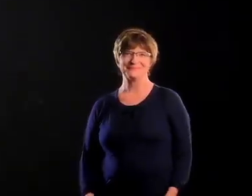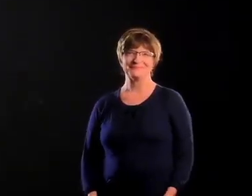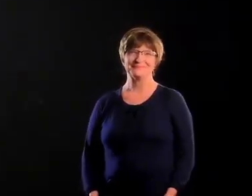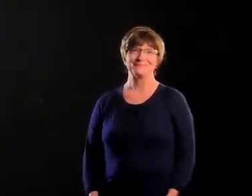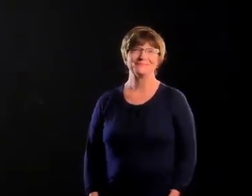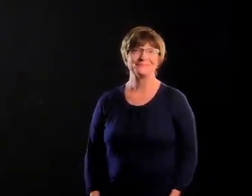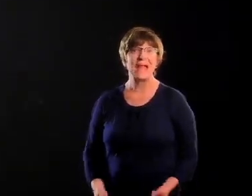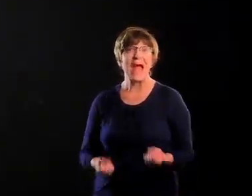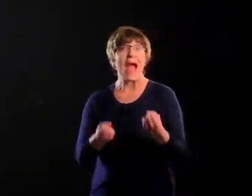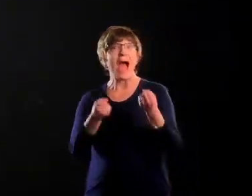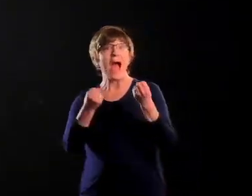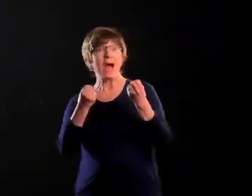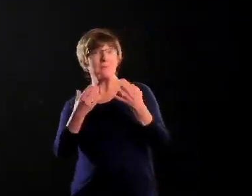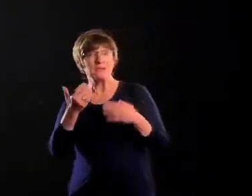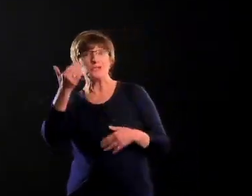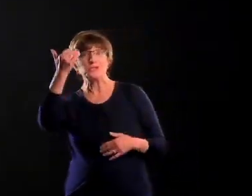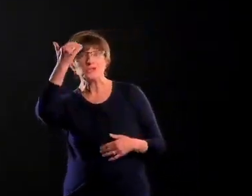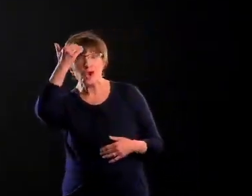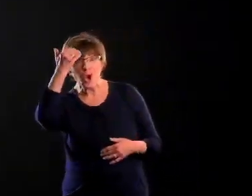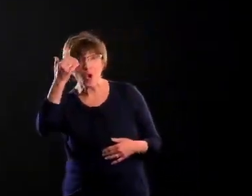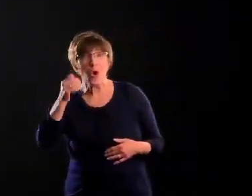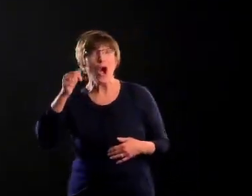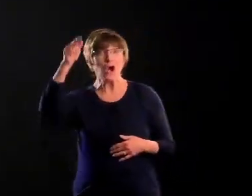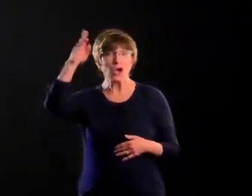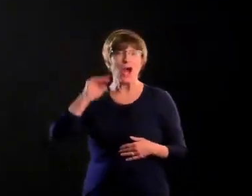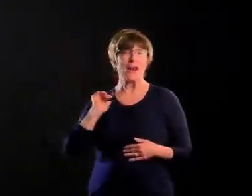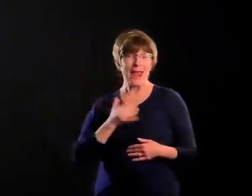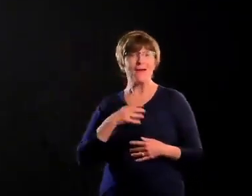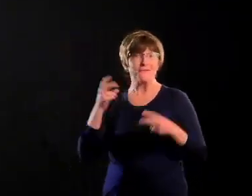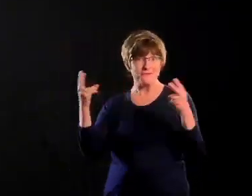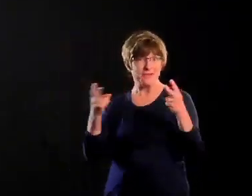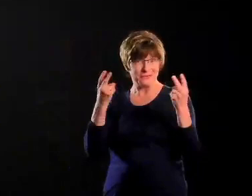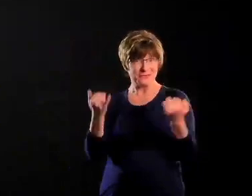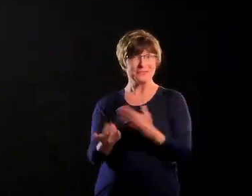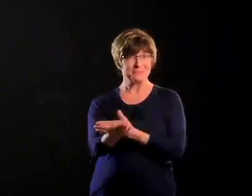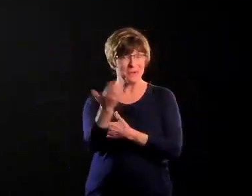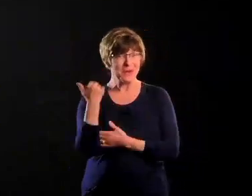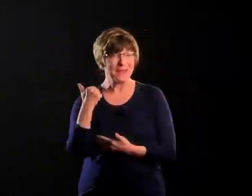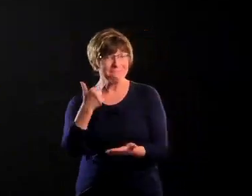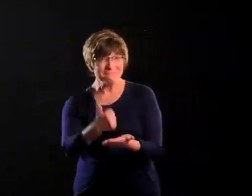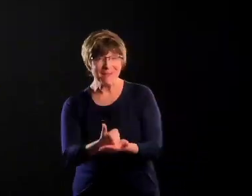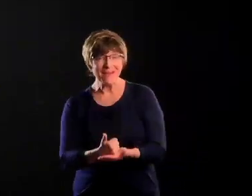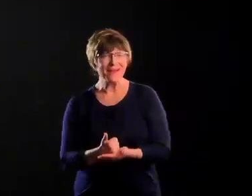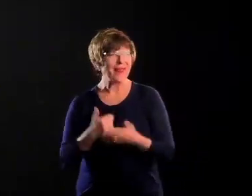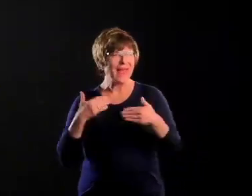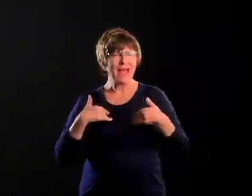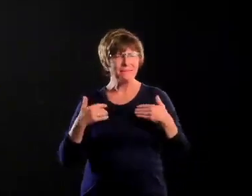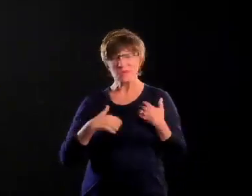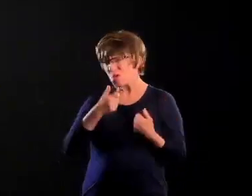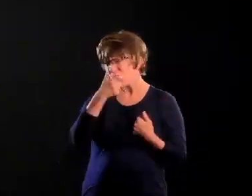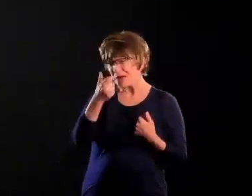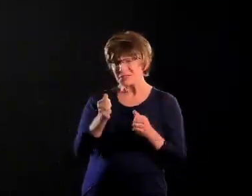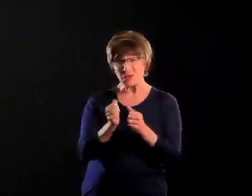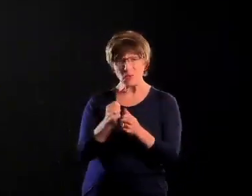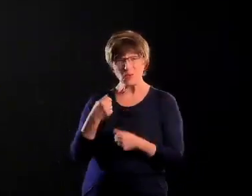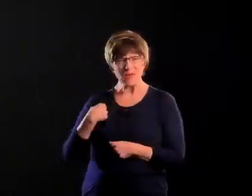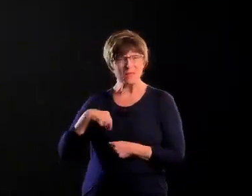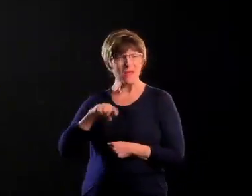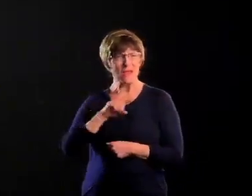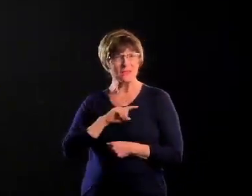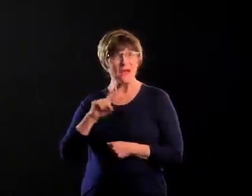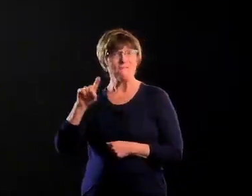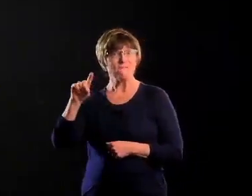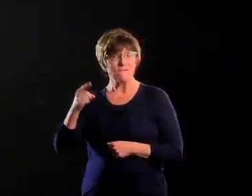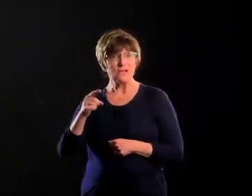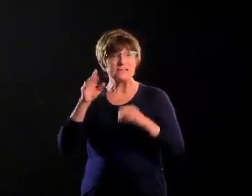How many of us know, church, that God is our victory this morning? Amen. We're so glad that you're watching with us on this first Sunday